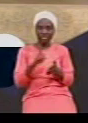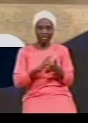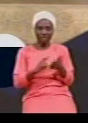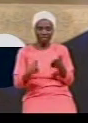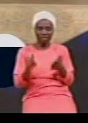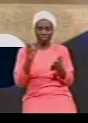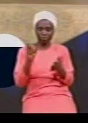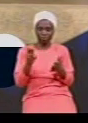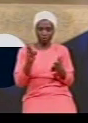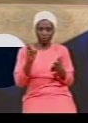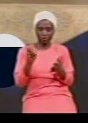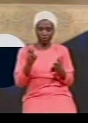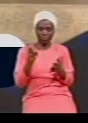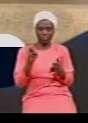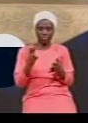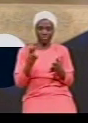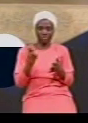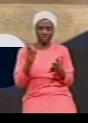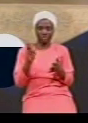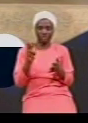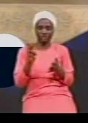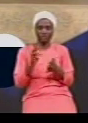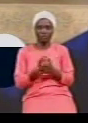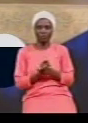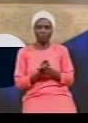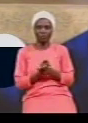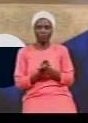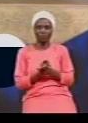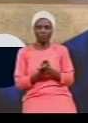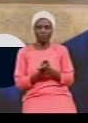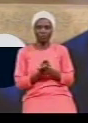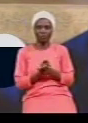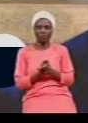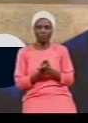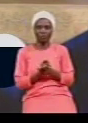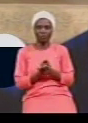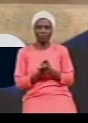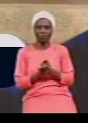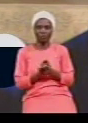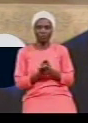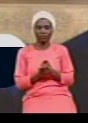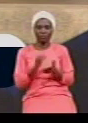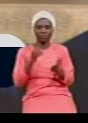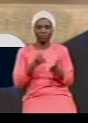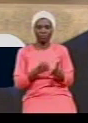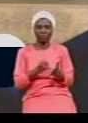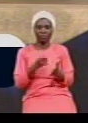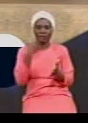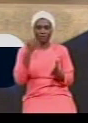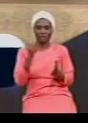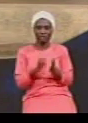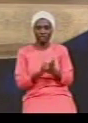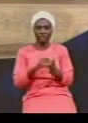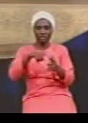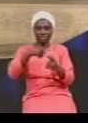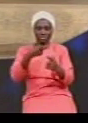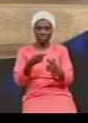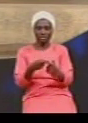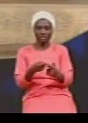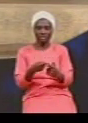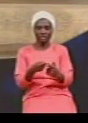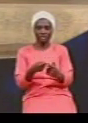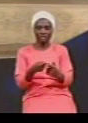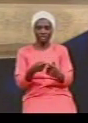from verse 12. In verse 12, it says, then